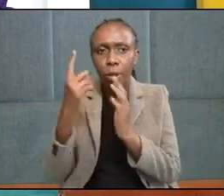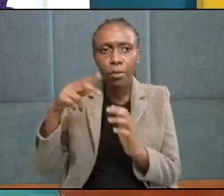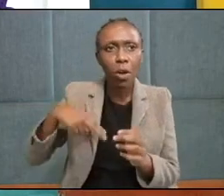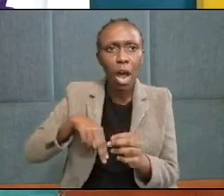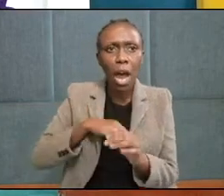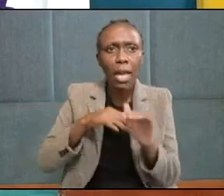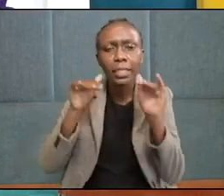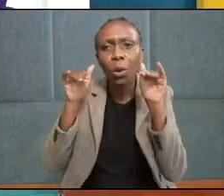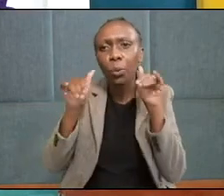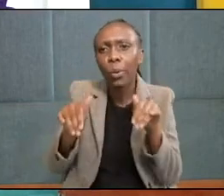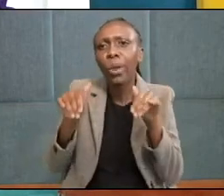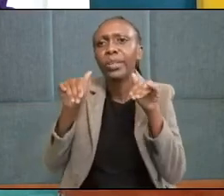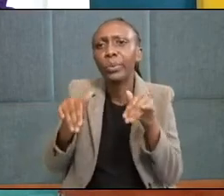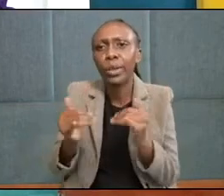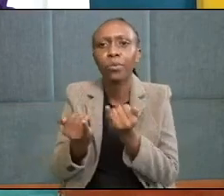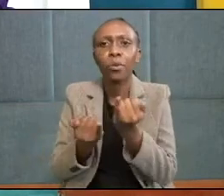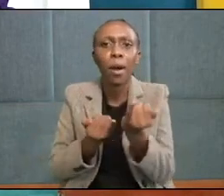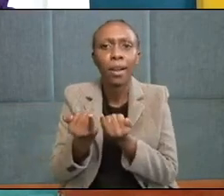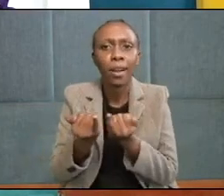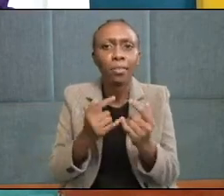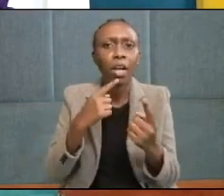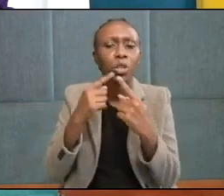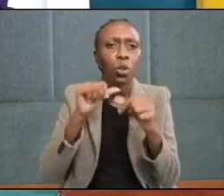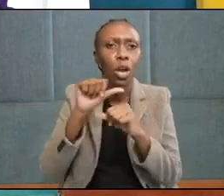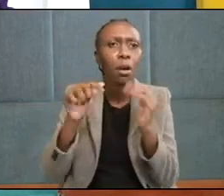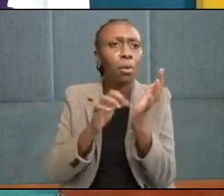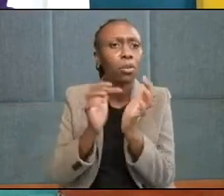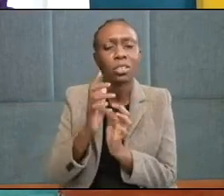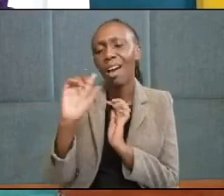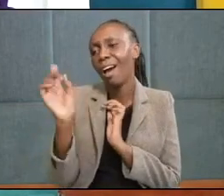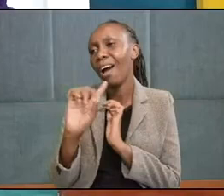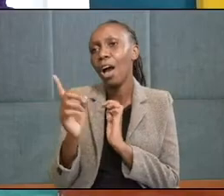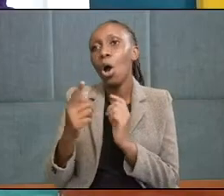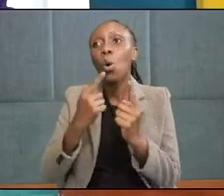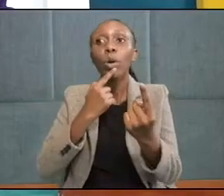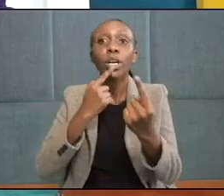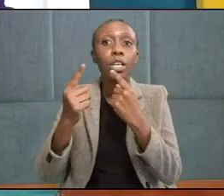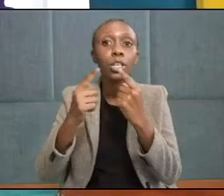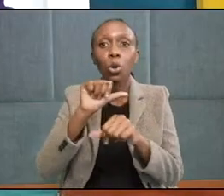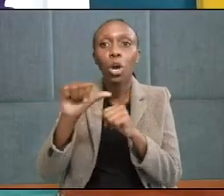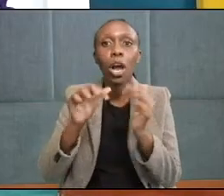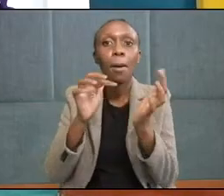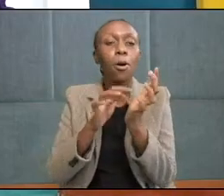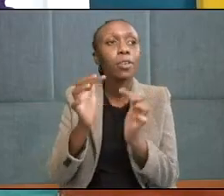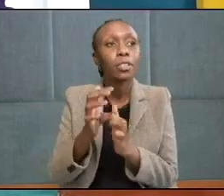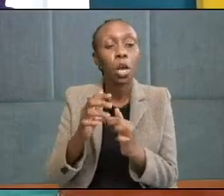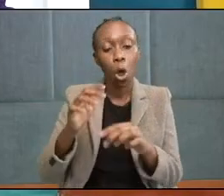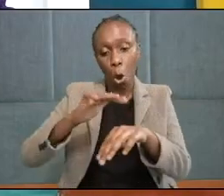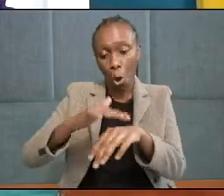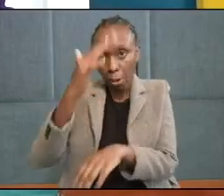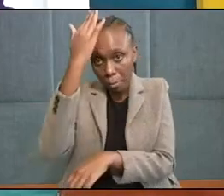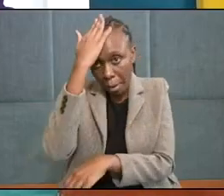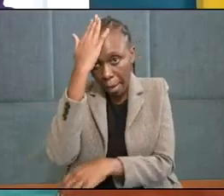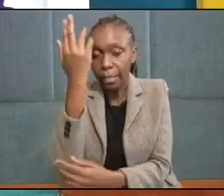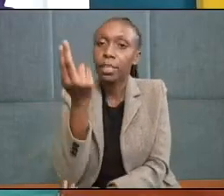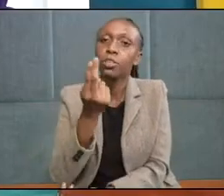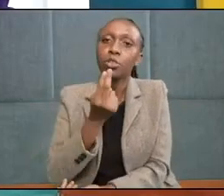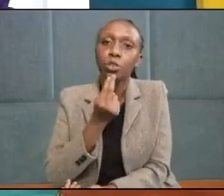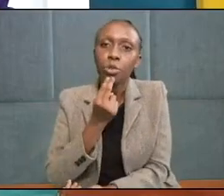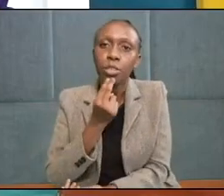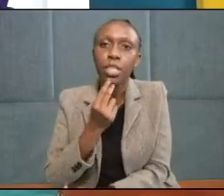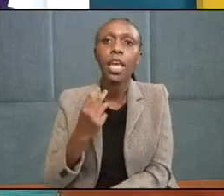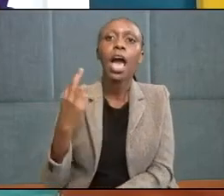to wait for Sabbath to talk about Jesus. We can talk about God on Monday, Tuesday,